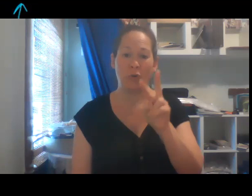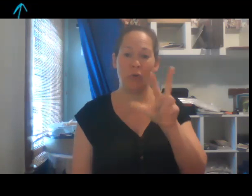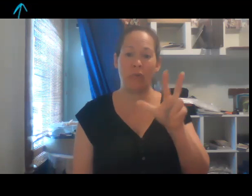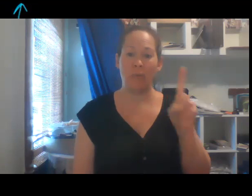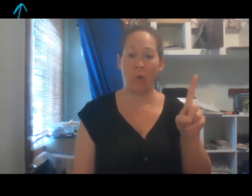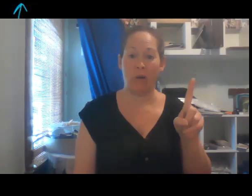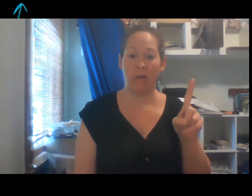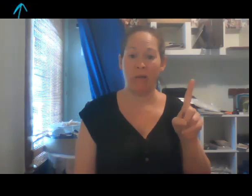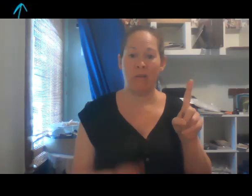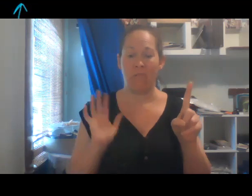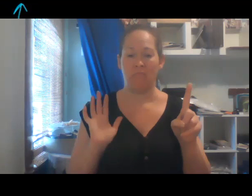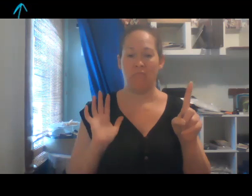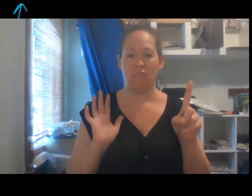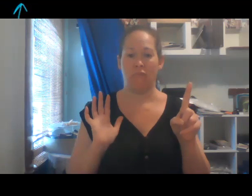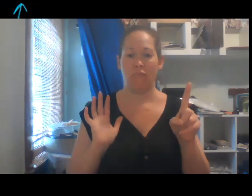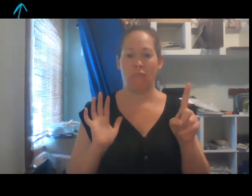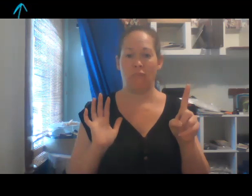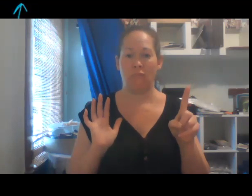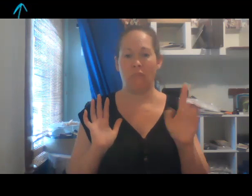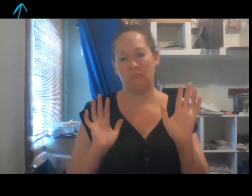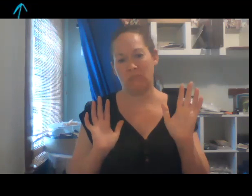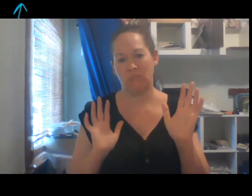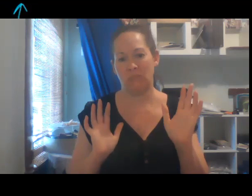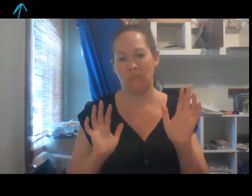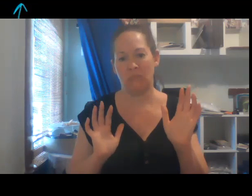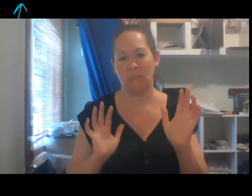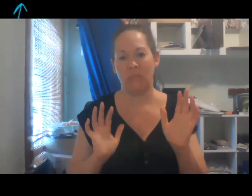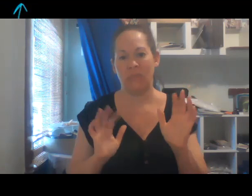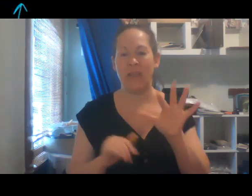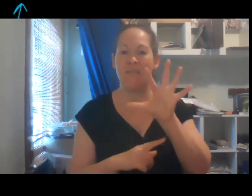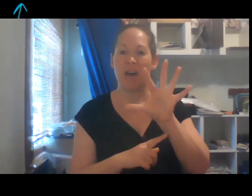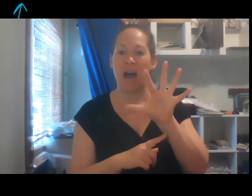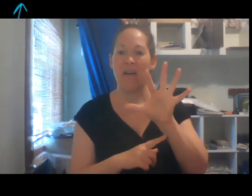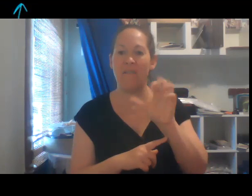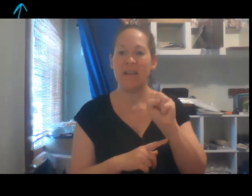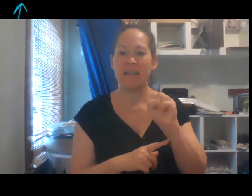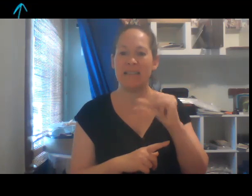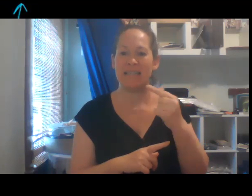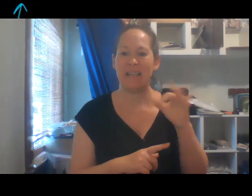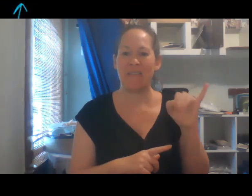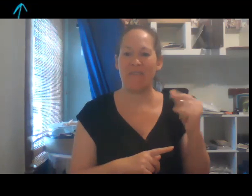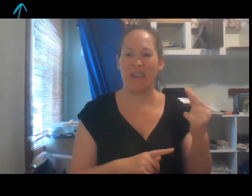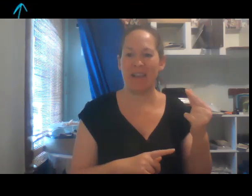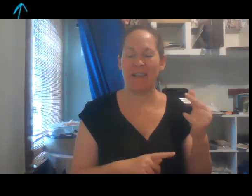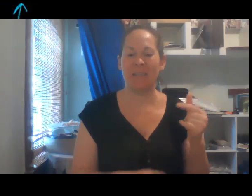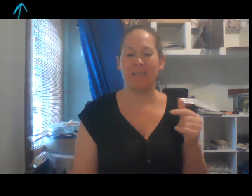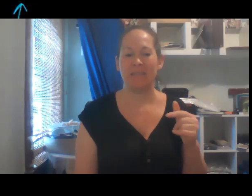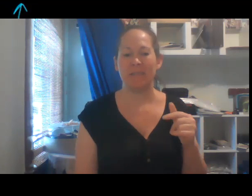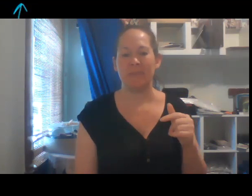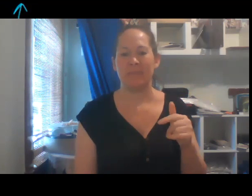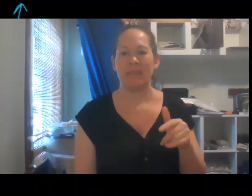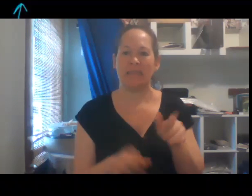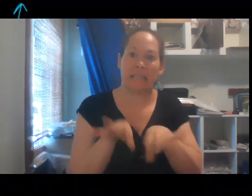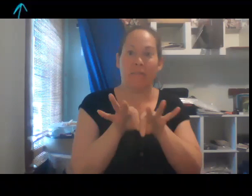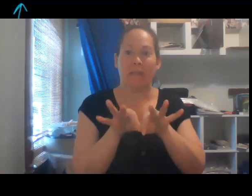0.0231. There's 3 sig figs. I'm going to take 0.5, so I've got 5 sig figs for right now. That gives me enough room that I won't get weird